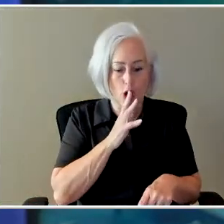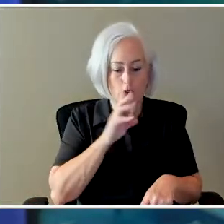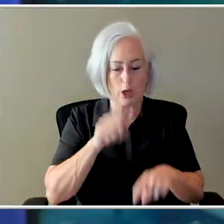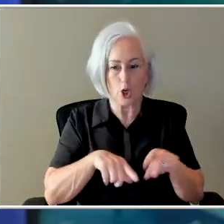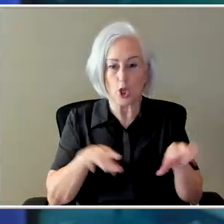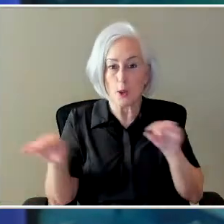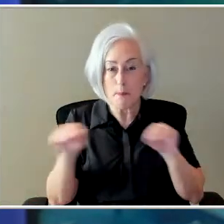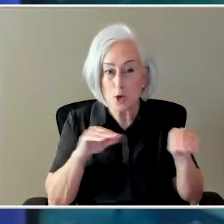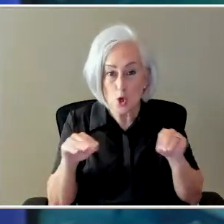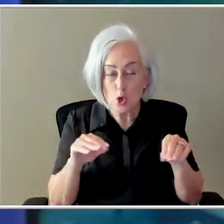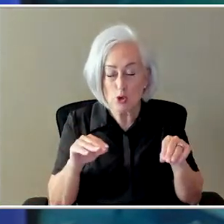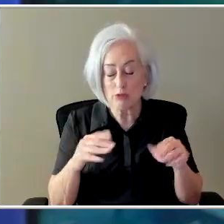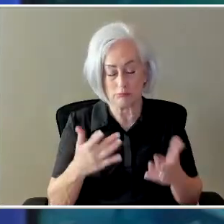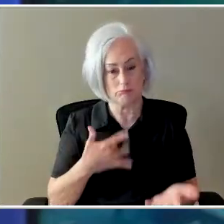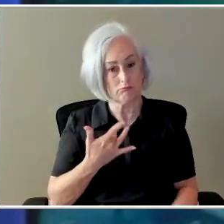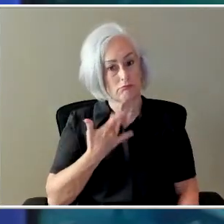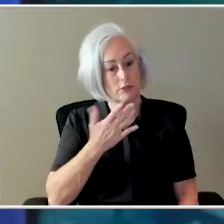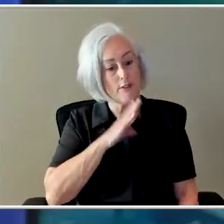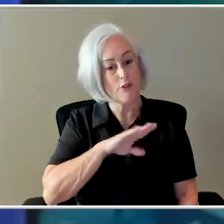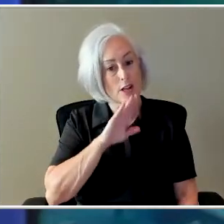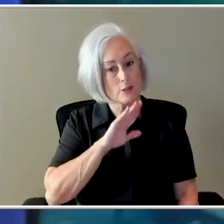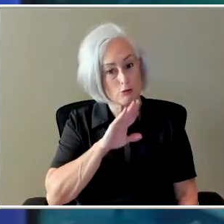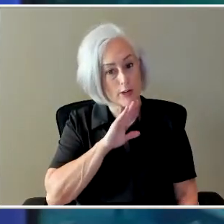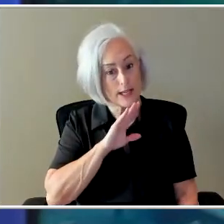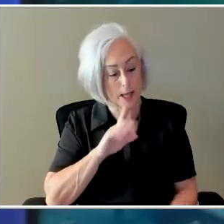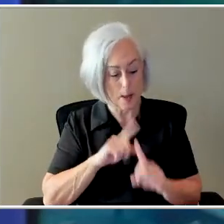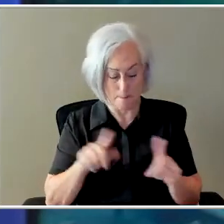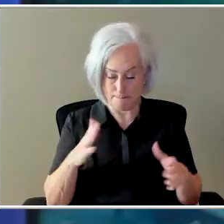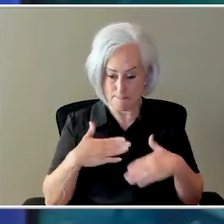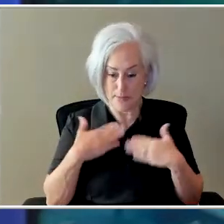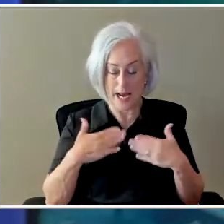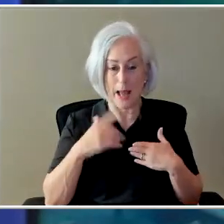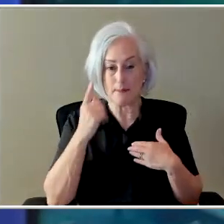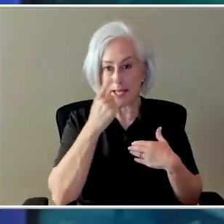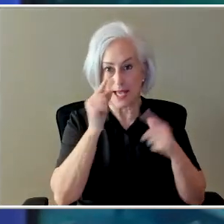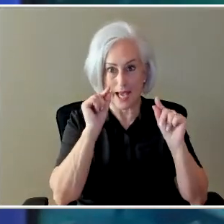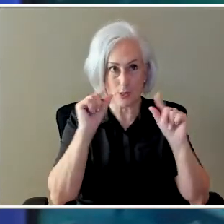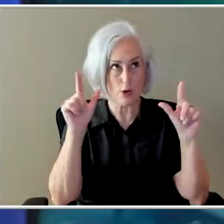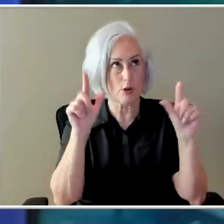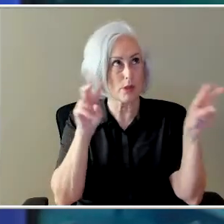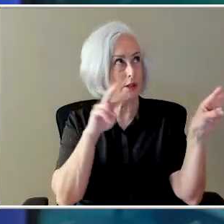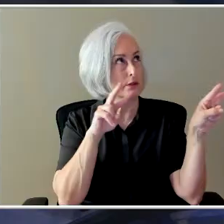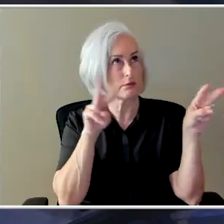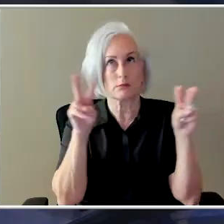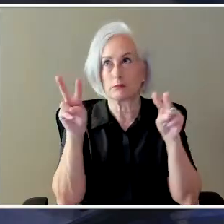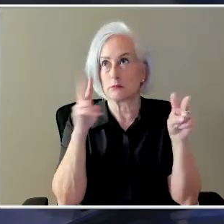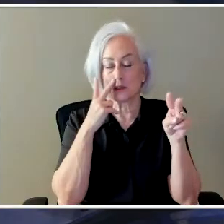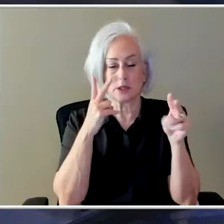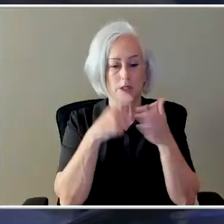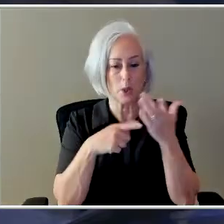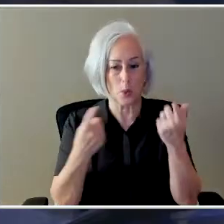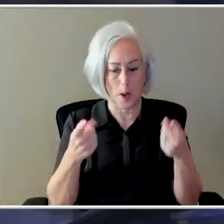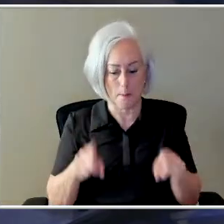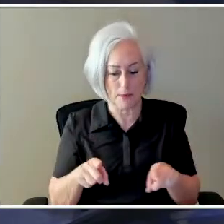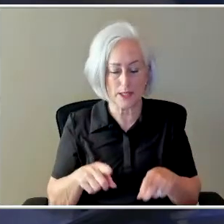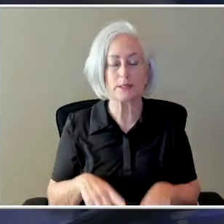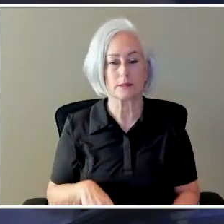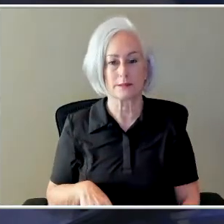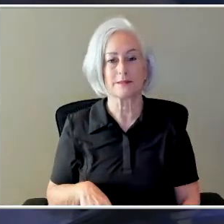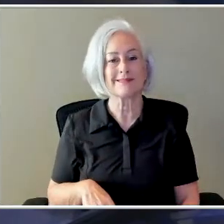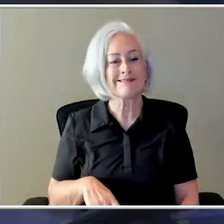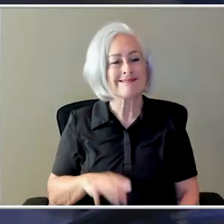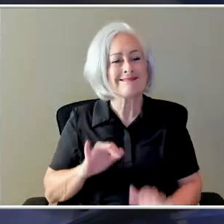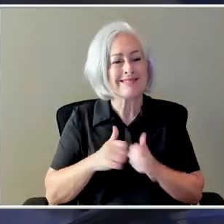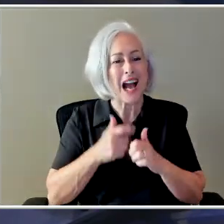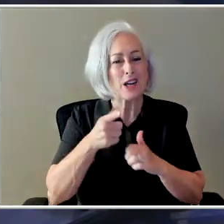was glad to have my eyes open and see what was going on. I didn't know. How were you communicating with your family? You guys said you were like playing charades or